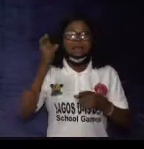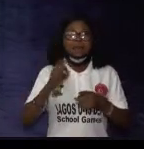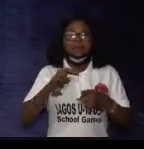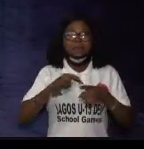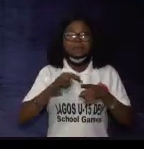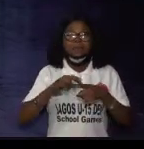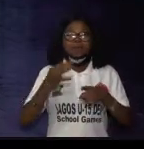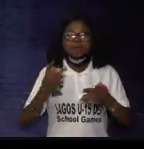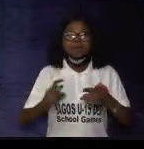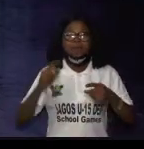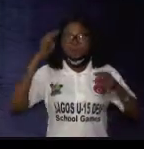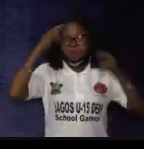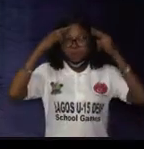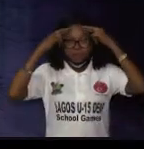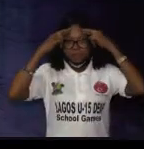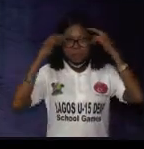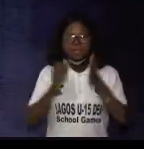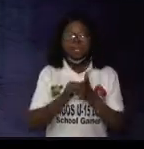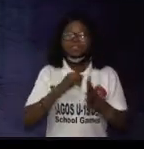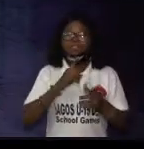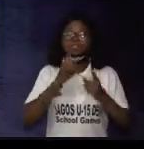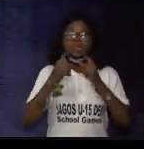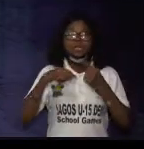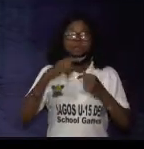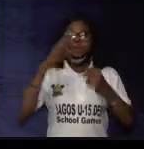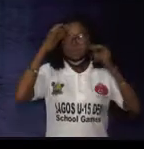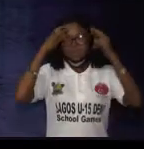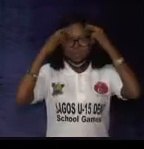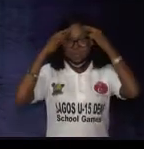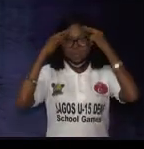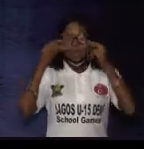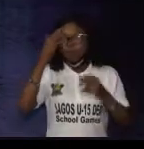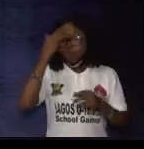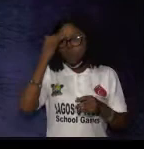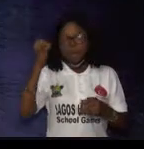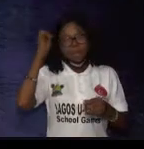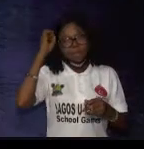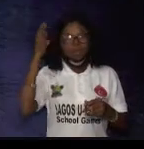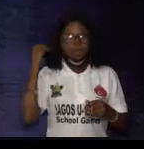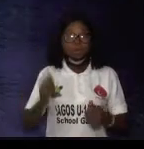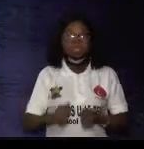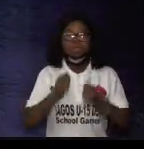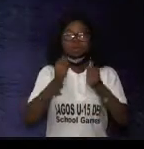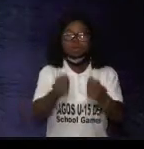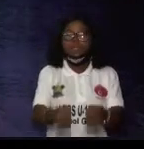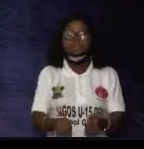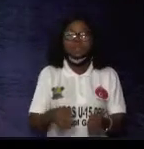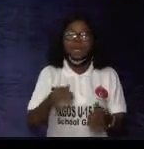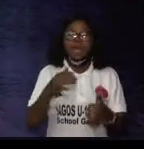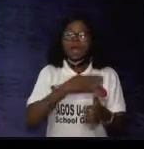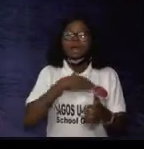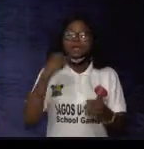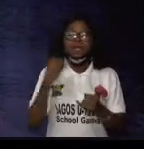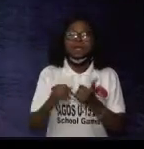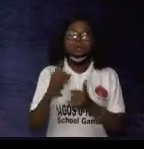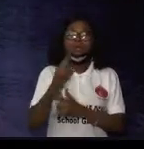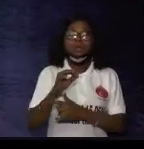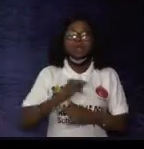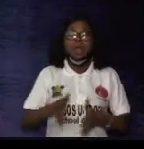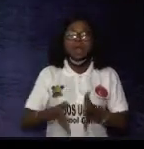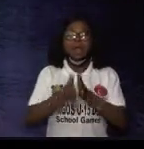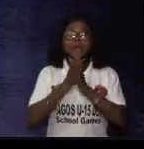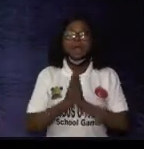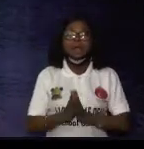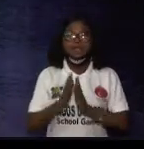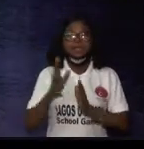or cause. That one is talking about the reason why he was rewarded. And the last